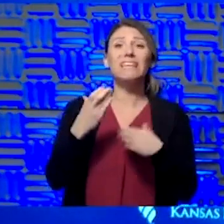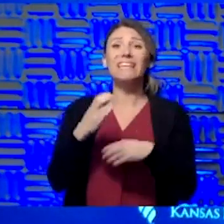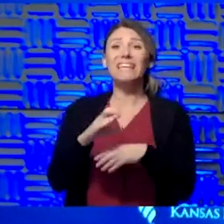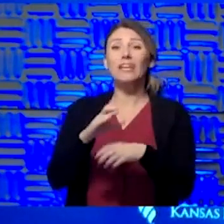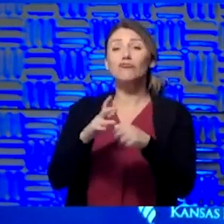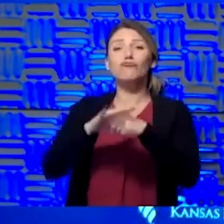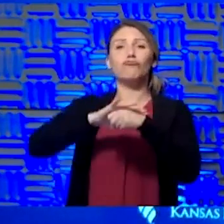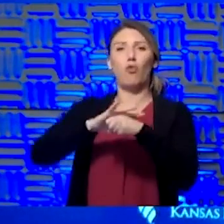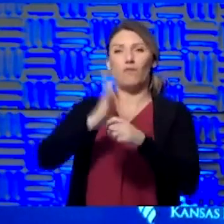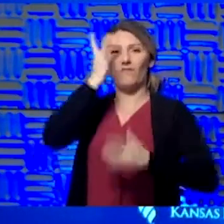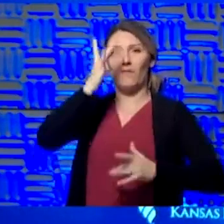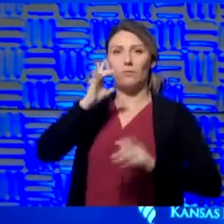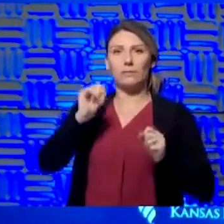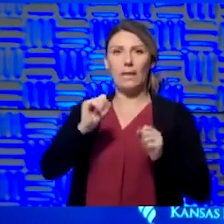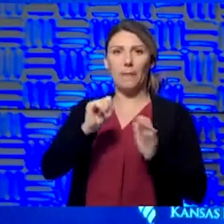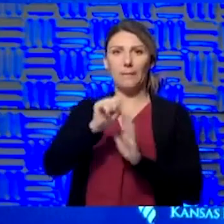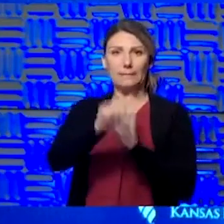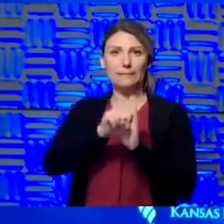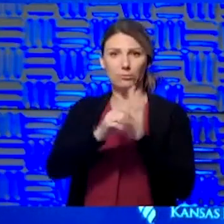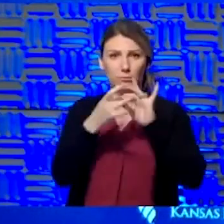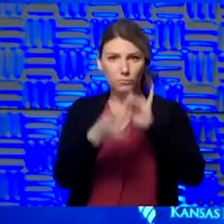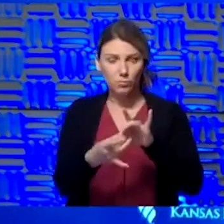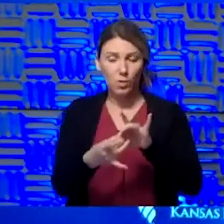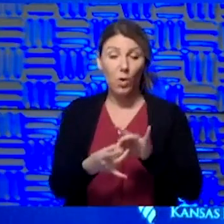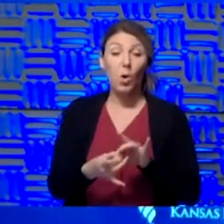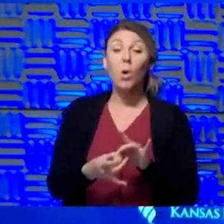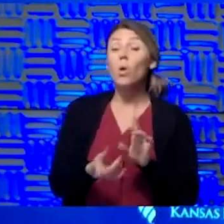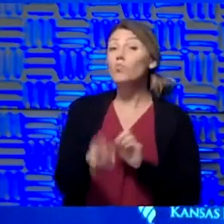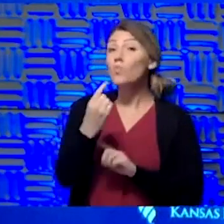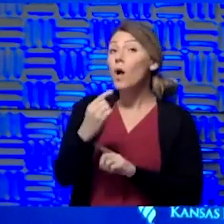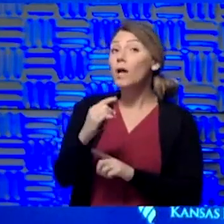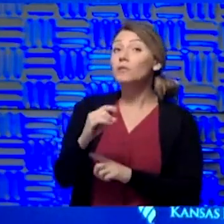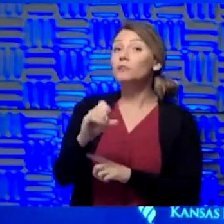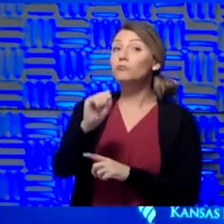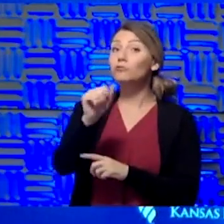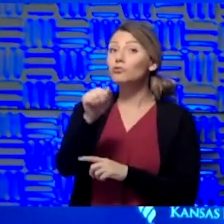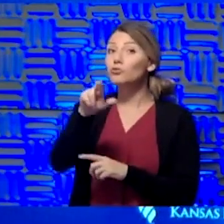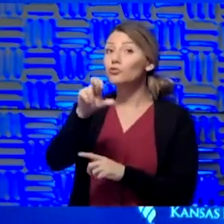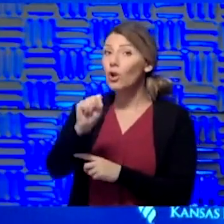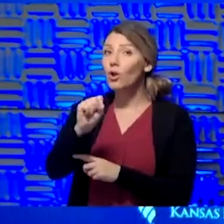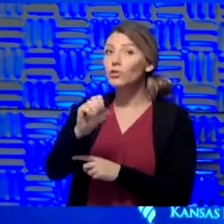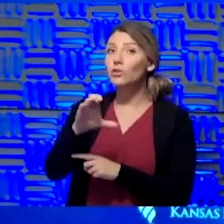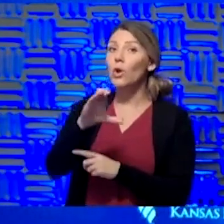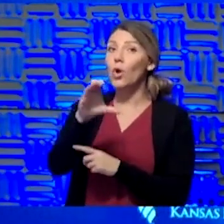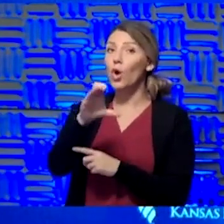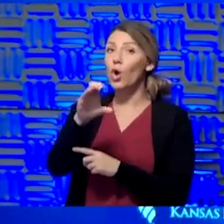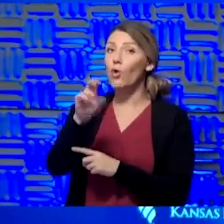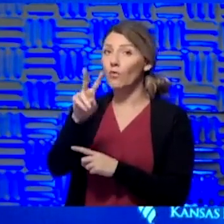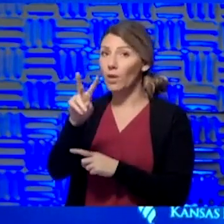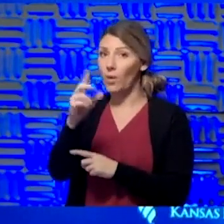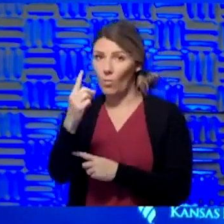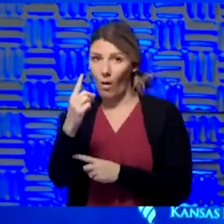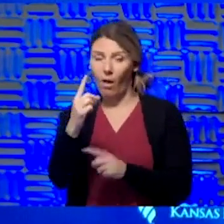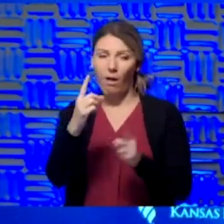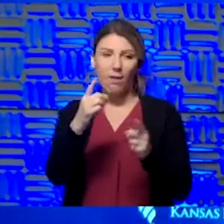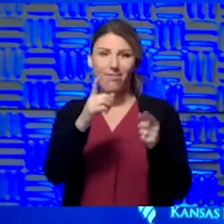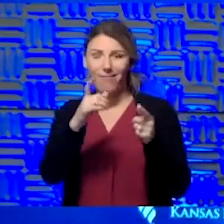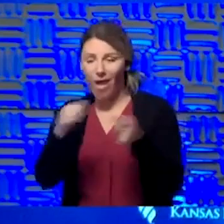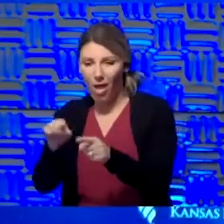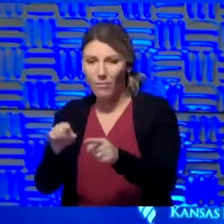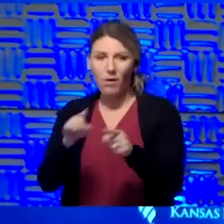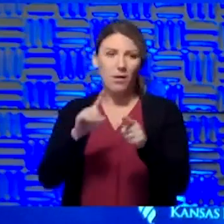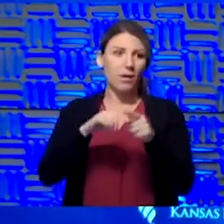We also know that one of the SARS-CoV-1, which causes SARS, tended to come out, was really awful, and